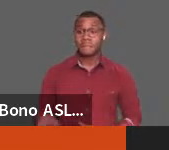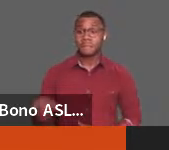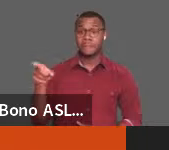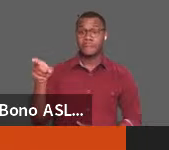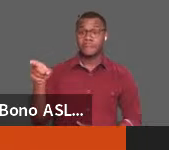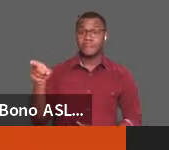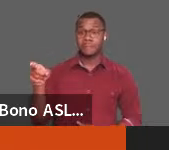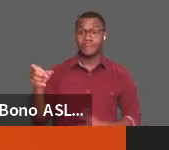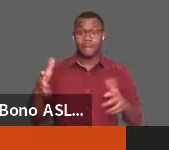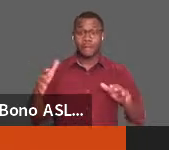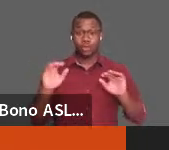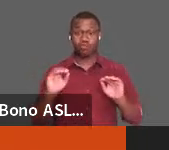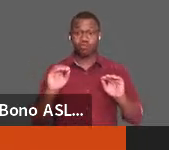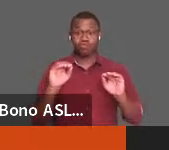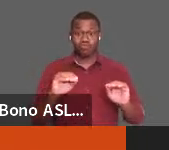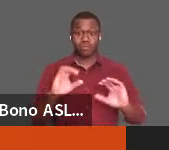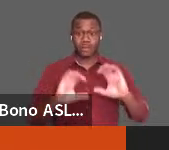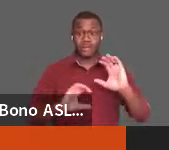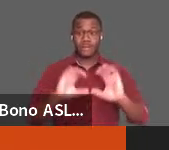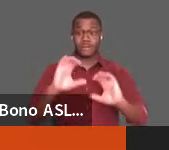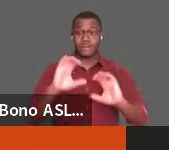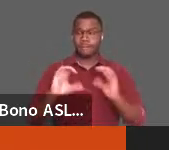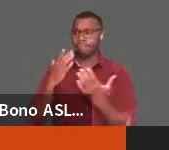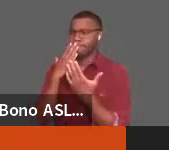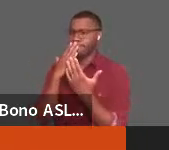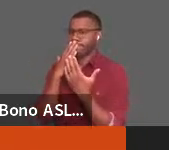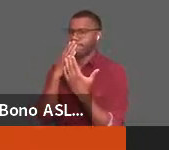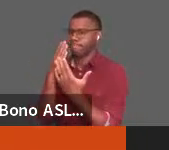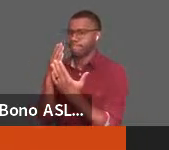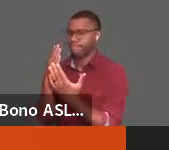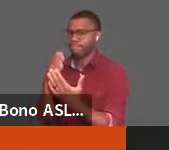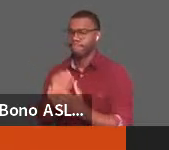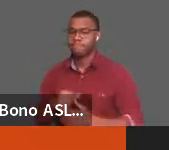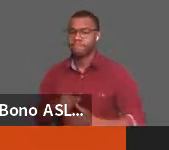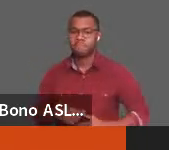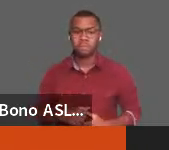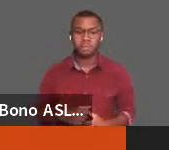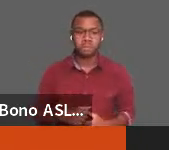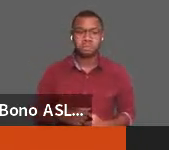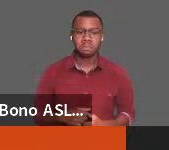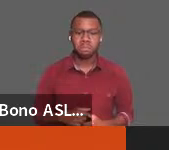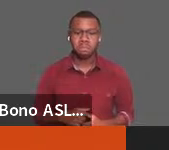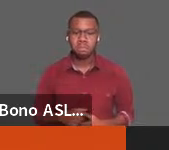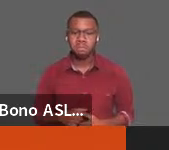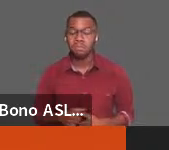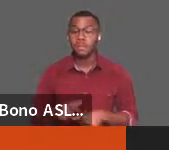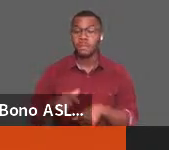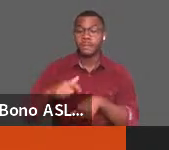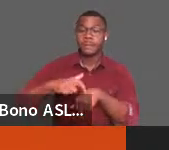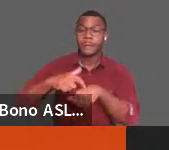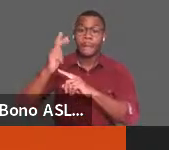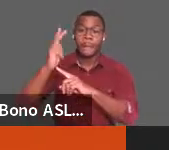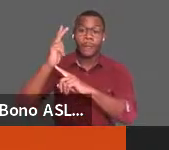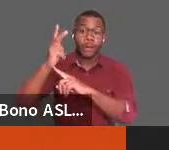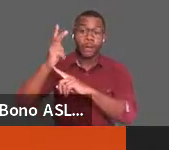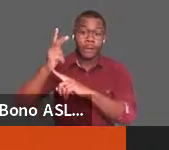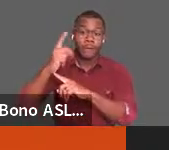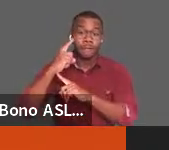you we're gonna give 3 more minutes for folks to provide their responses. Thank you.